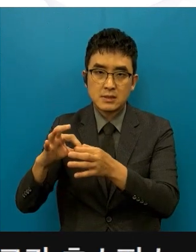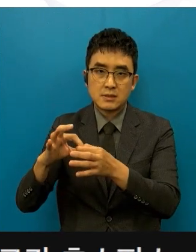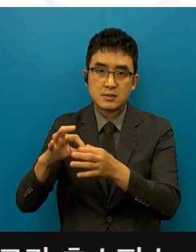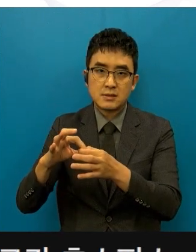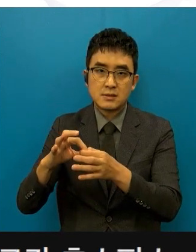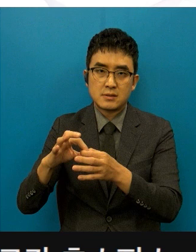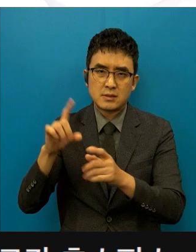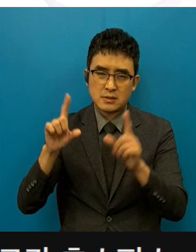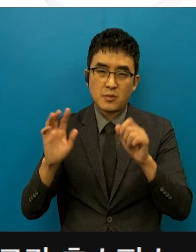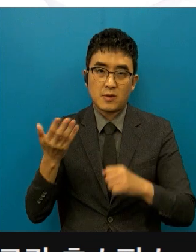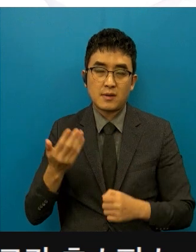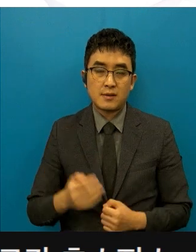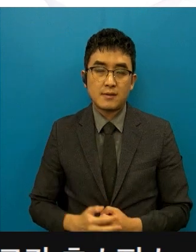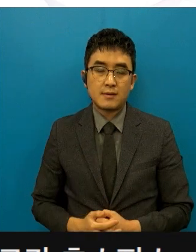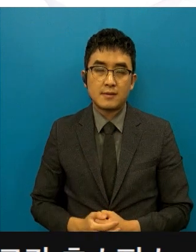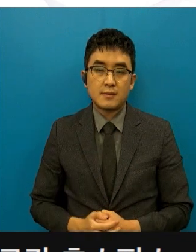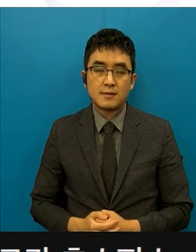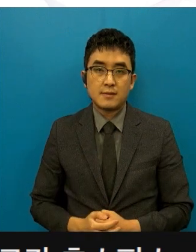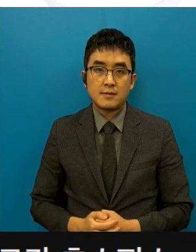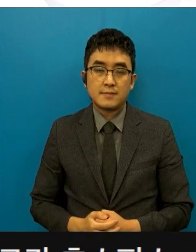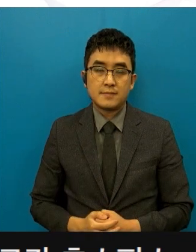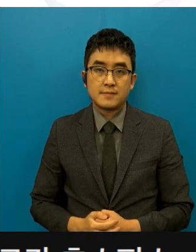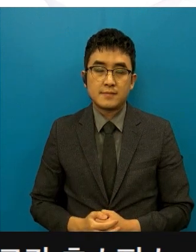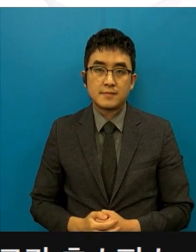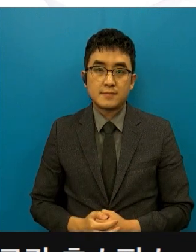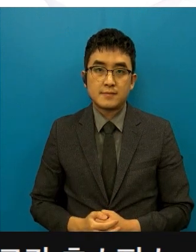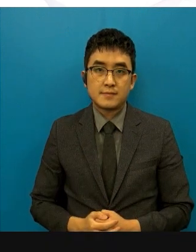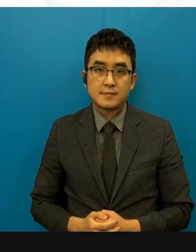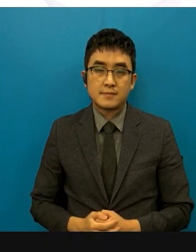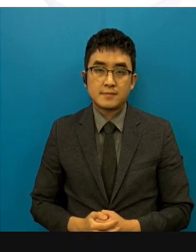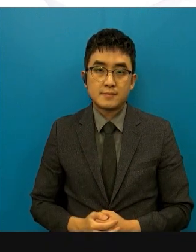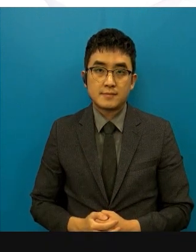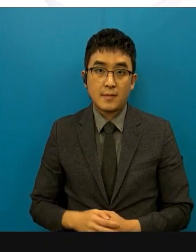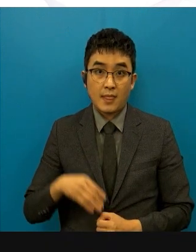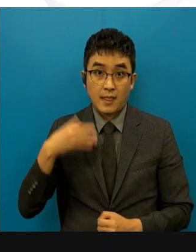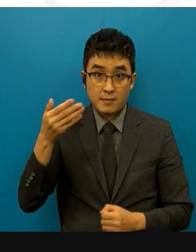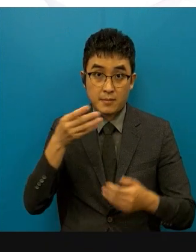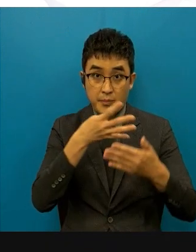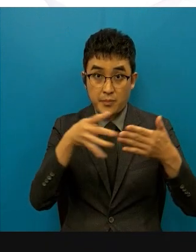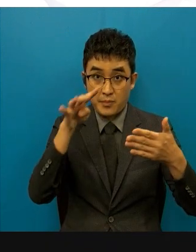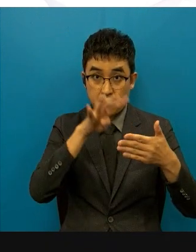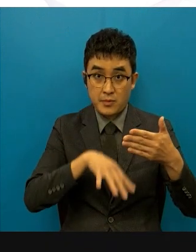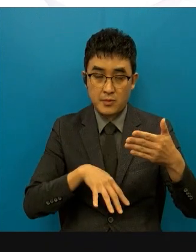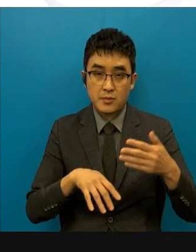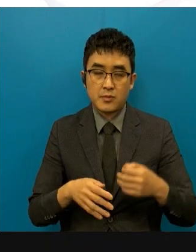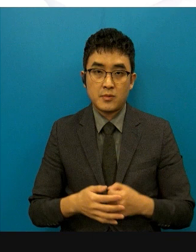naturally, the Korean hospice facilities is stagnated even